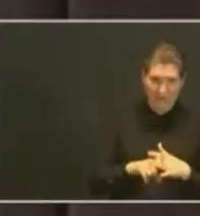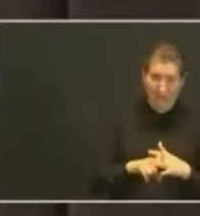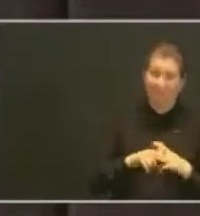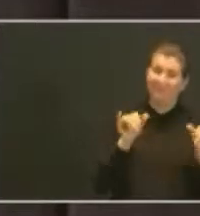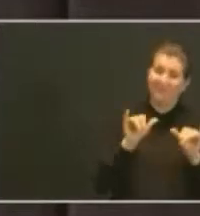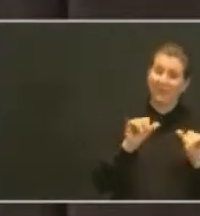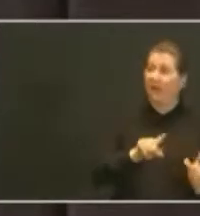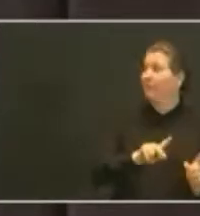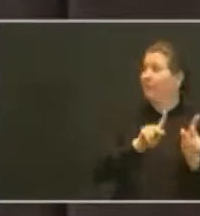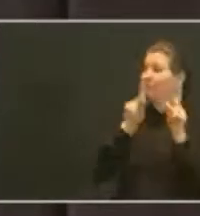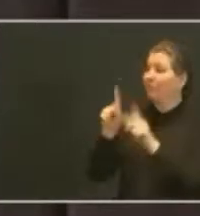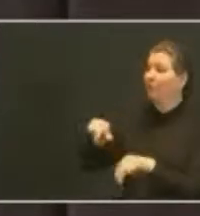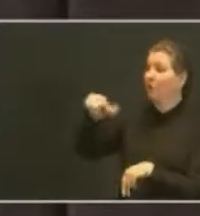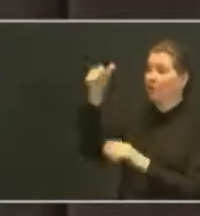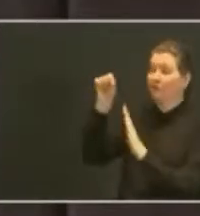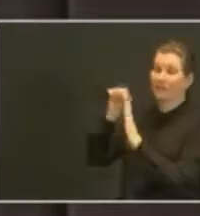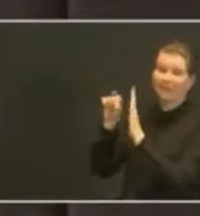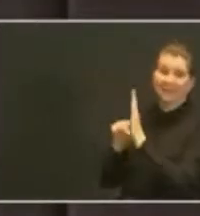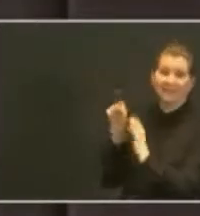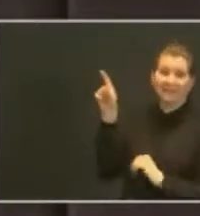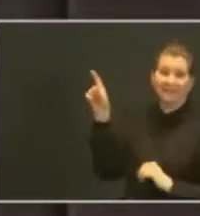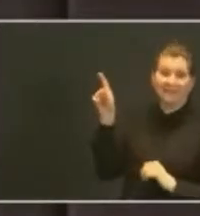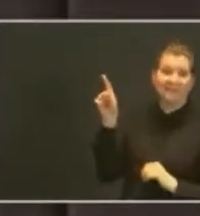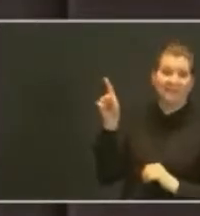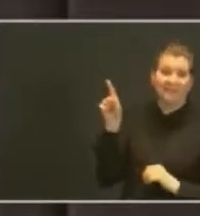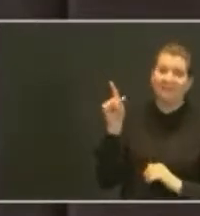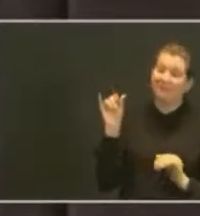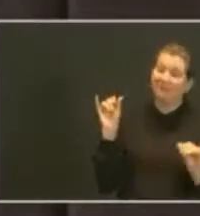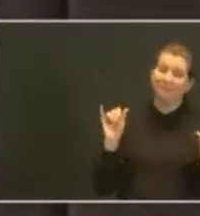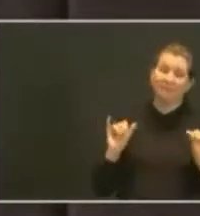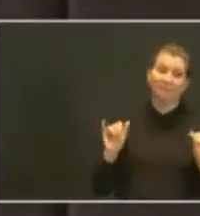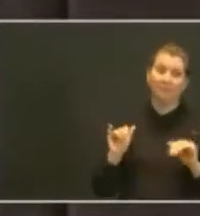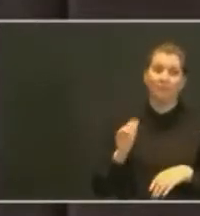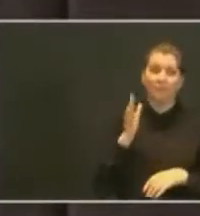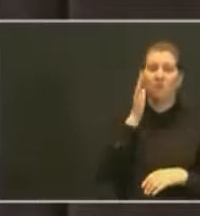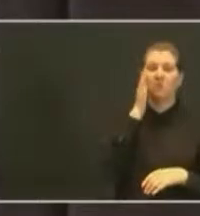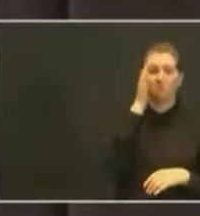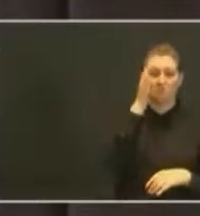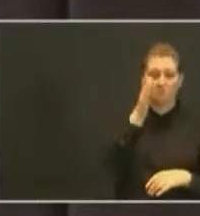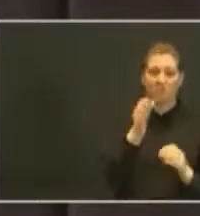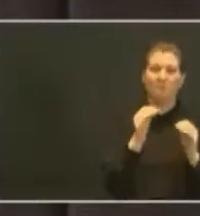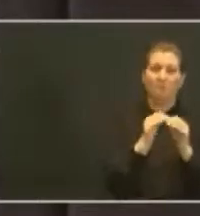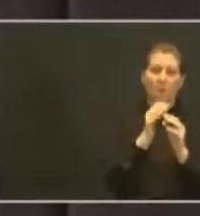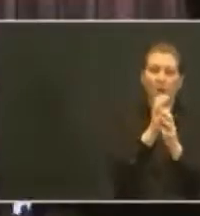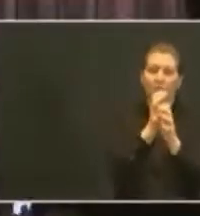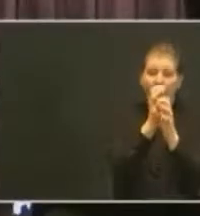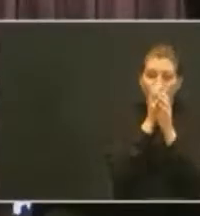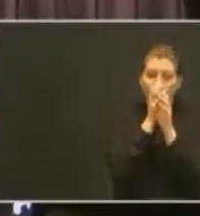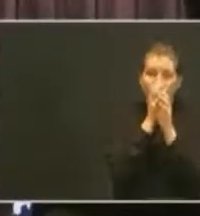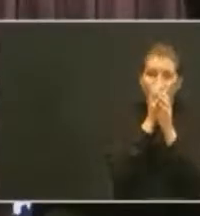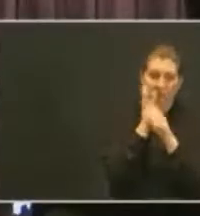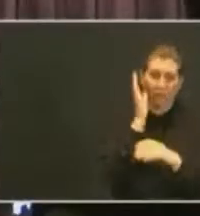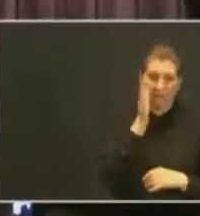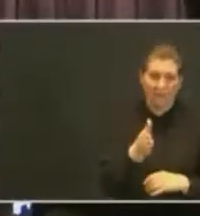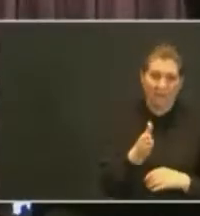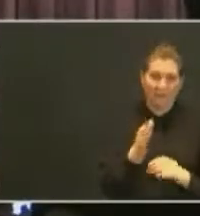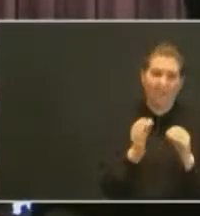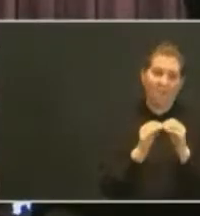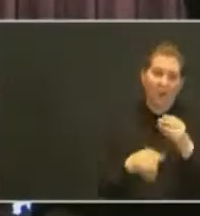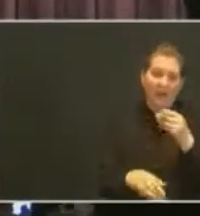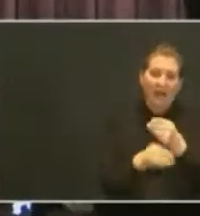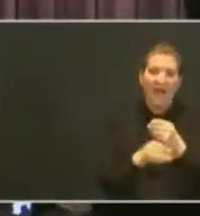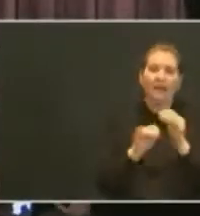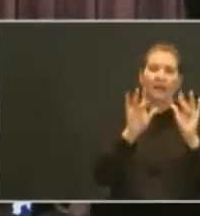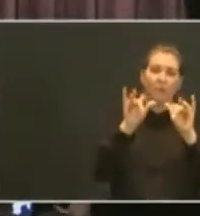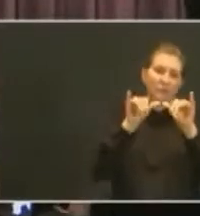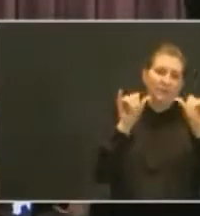that self-attestation standpoint. And as we go, we'll continue to explore and implement additional ways to support the work we're looking